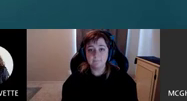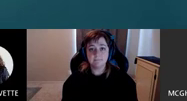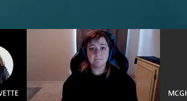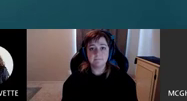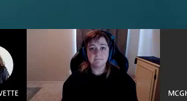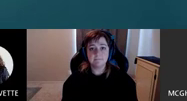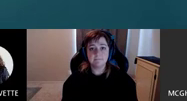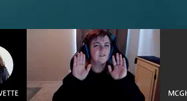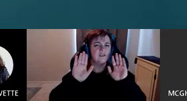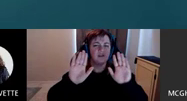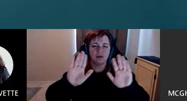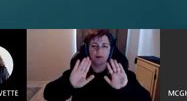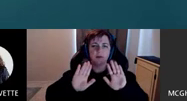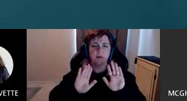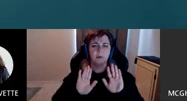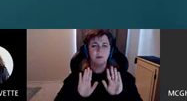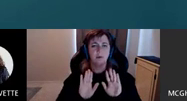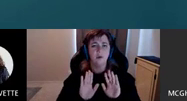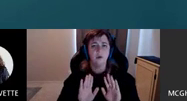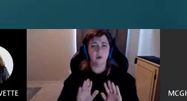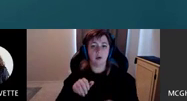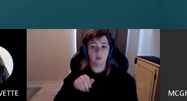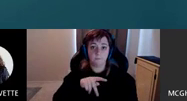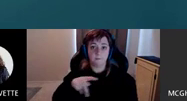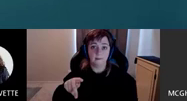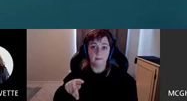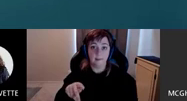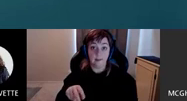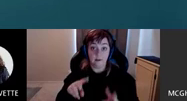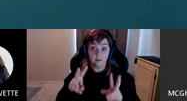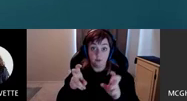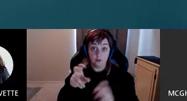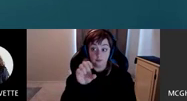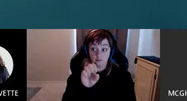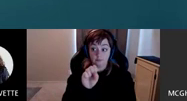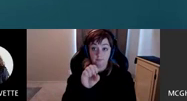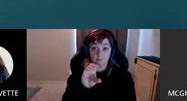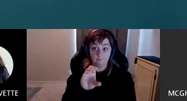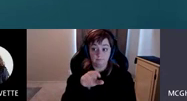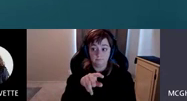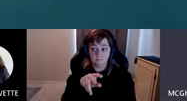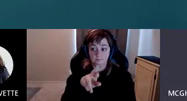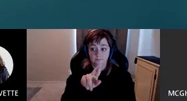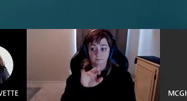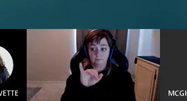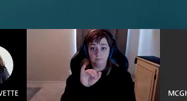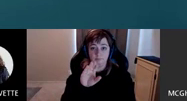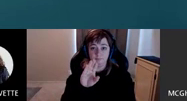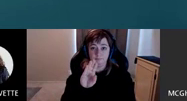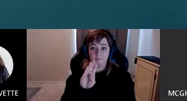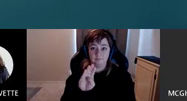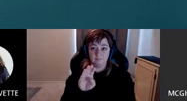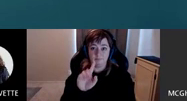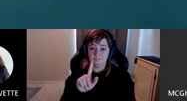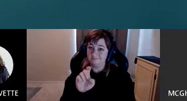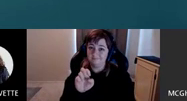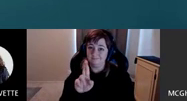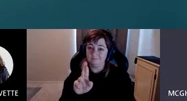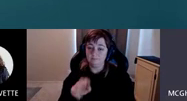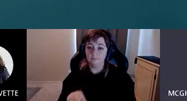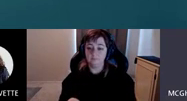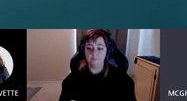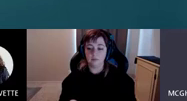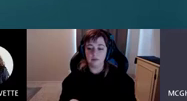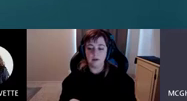It's a great, I've written it at the end in tips, but it's called Scrivener. You have to pay for it. It's actually cheaper than Microsoft